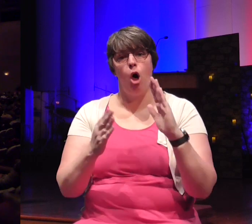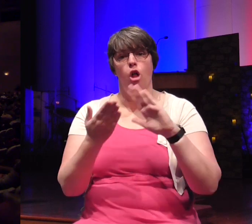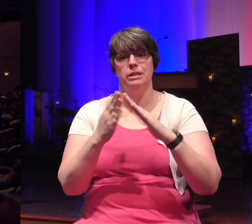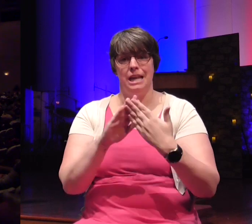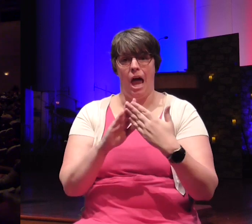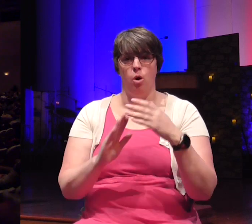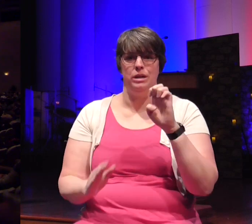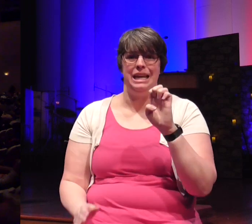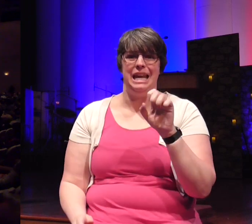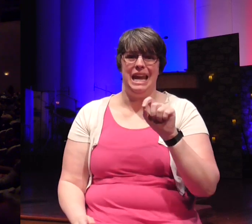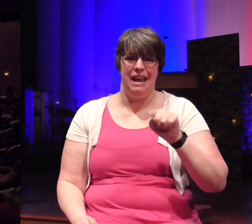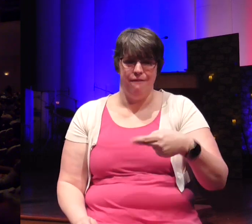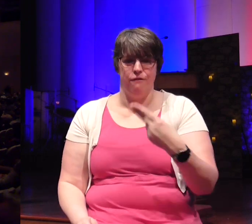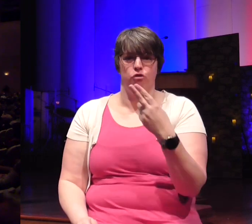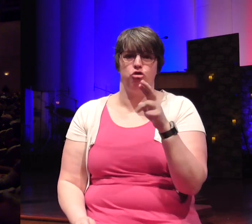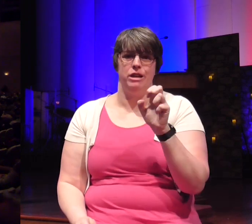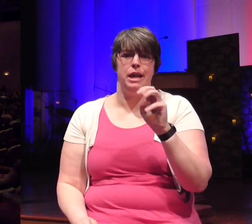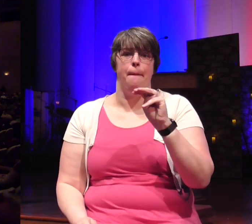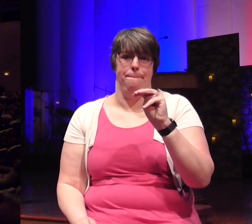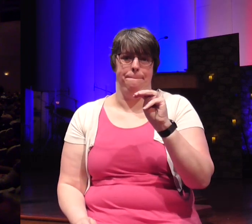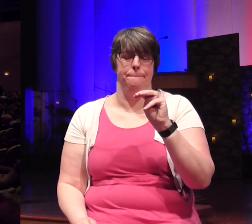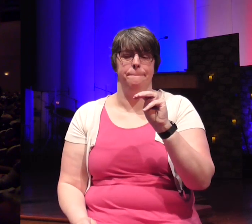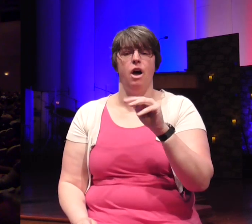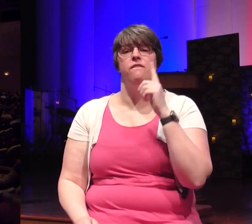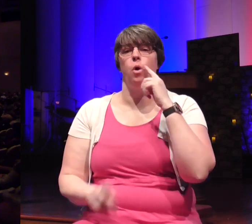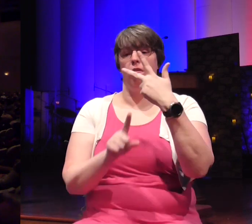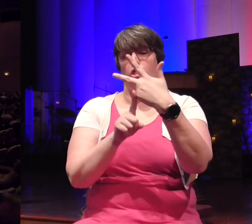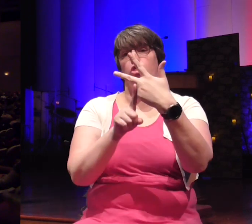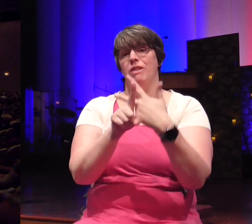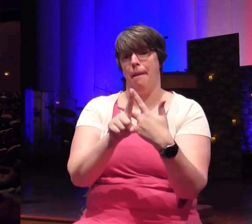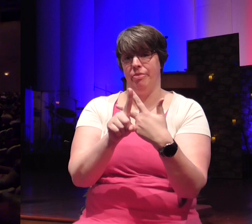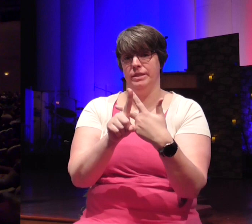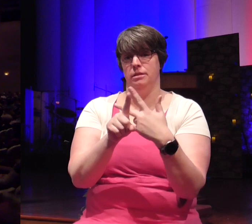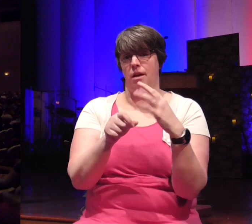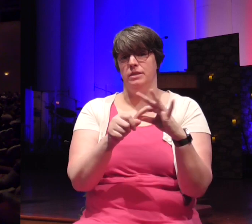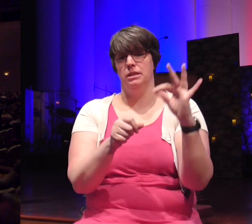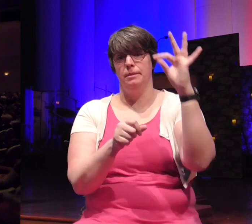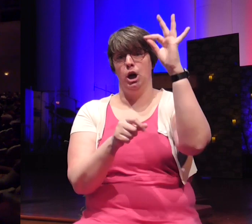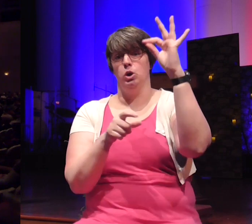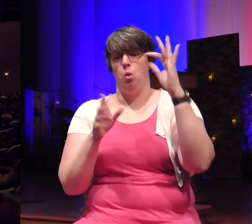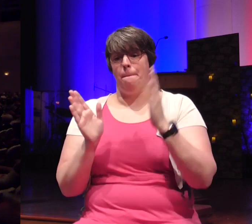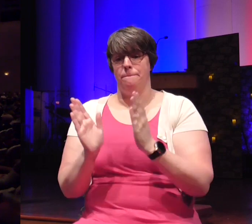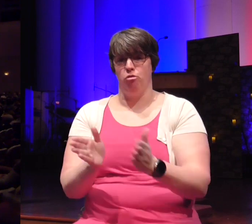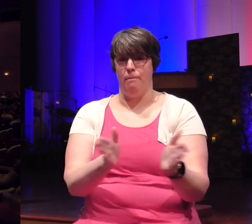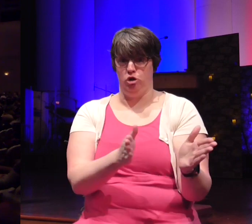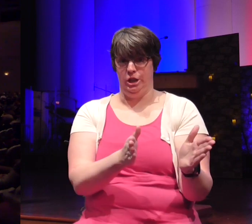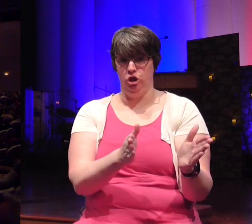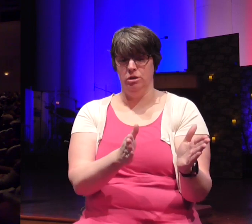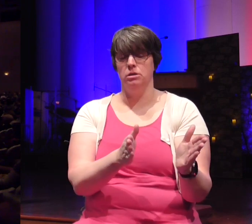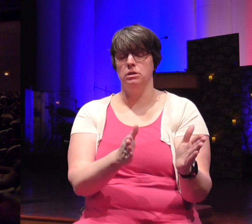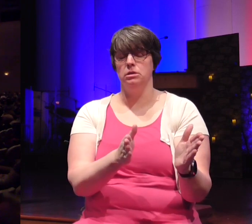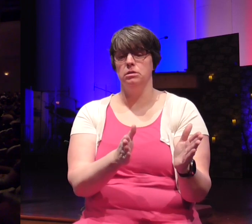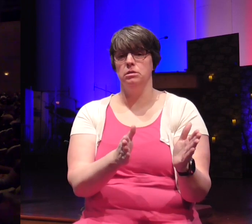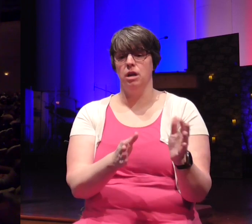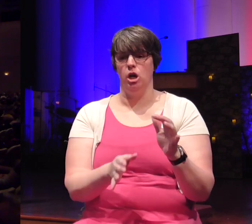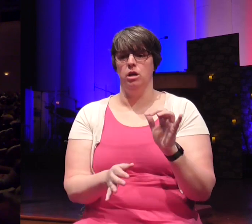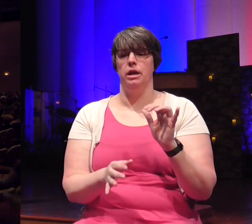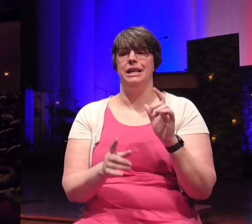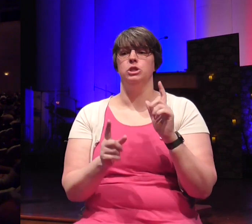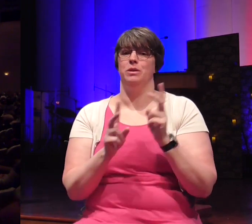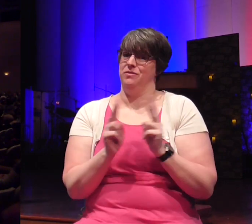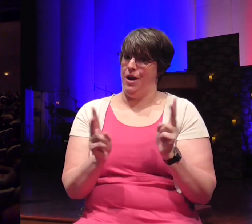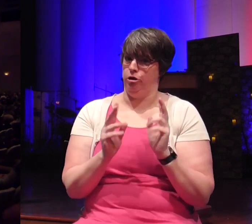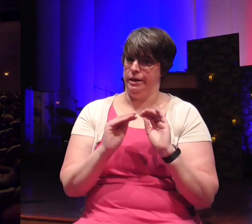Ephraim for 3 months of spiritual preparation. You see, he was very, very